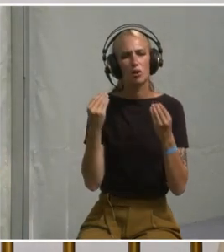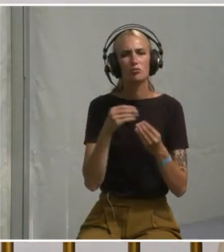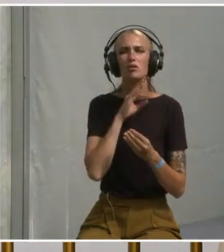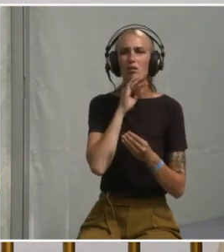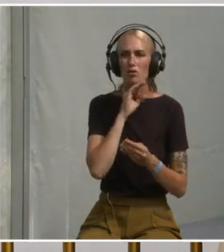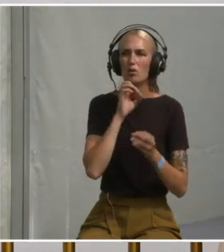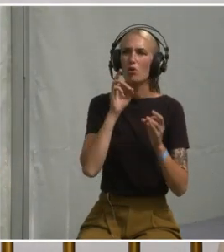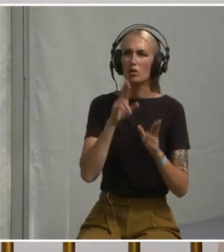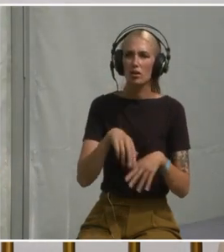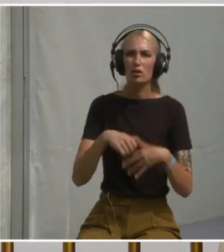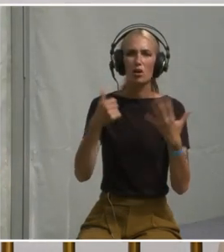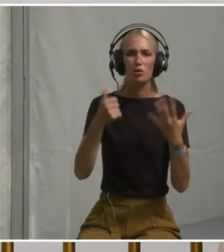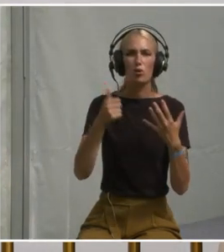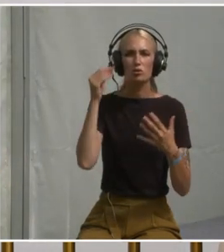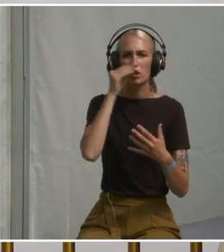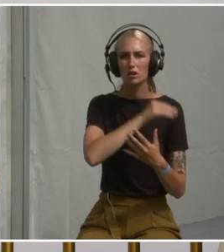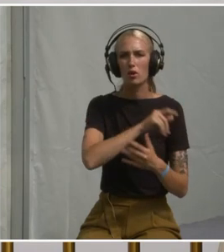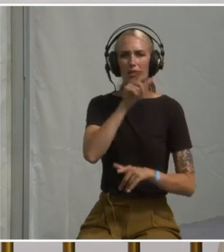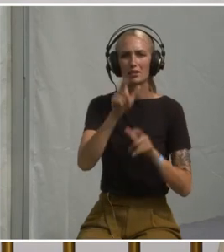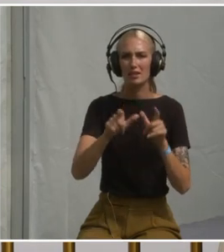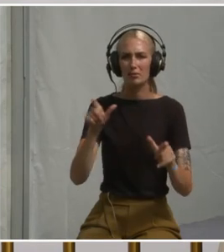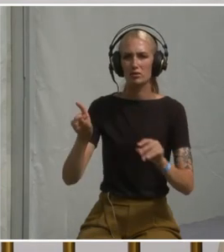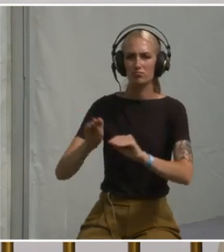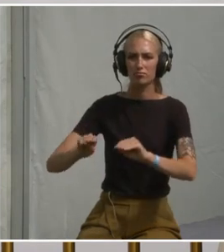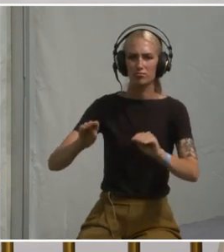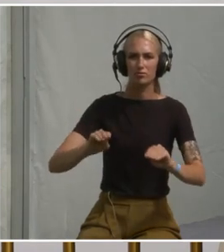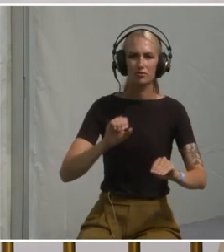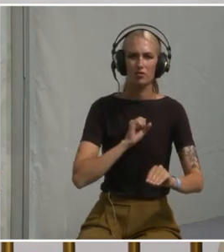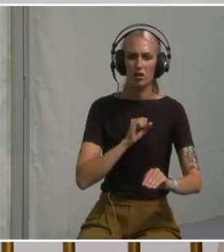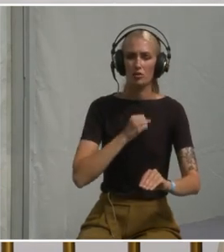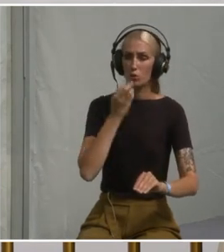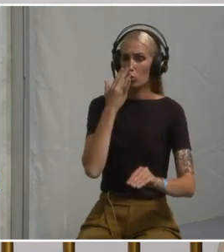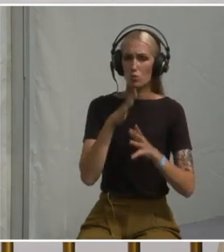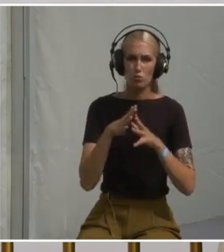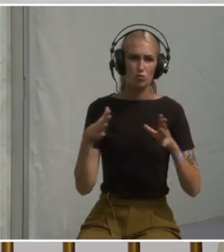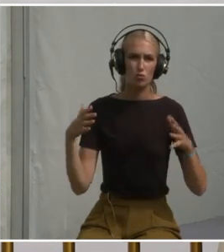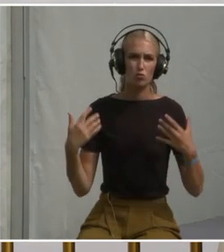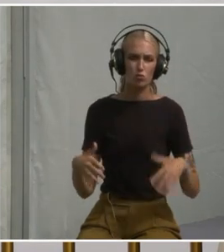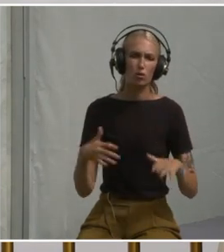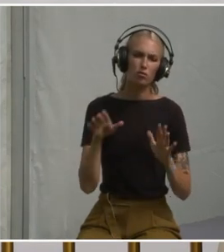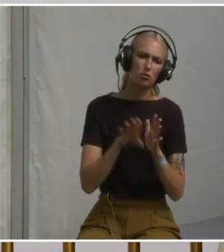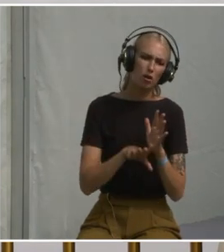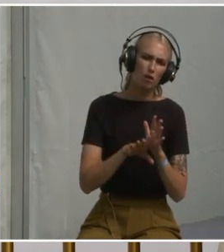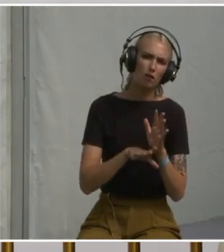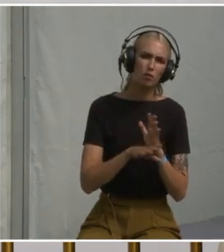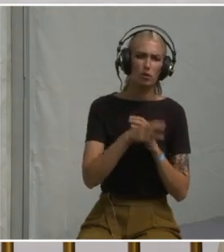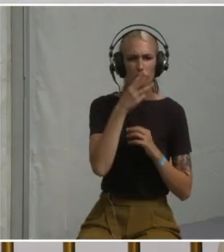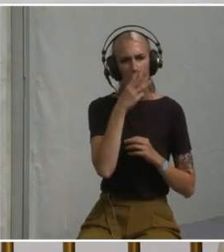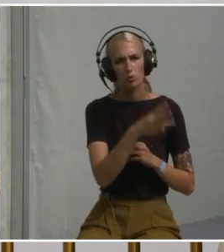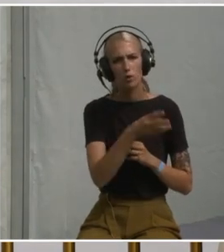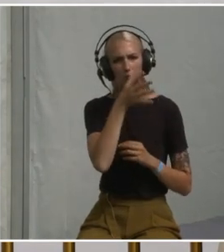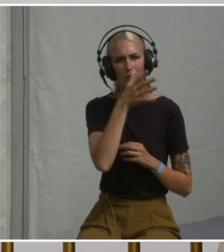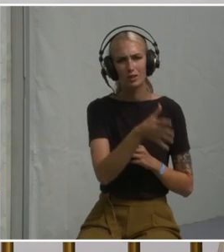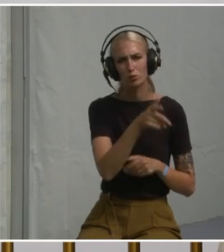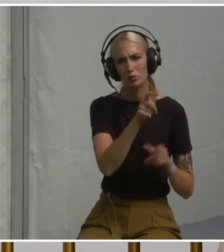people in 1 year. And this was enormous number for us, because normally we had some 3,000 till